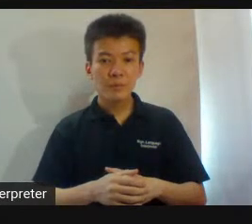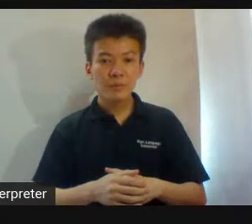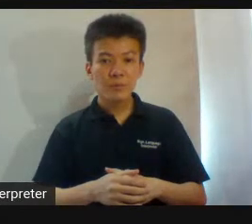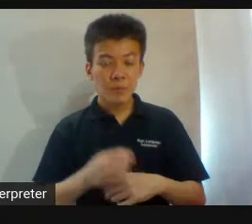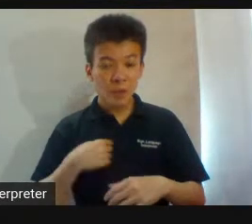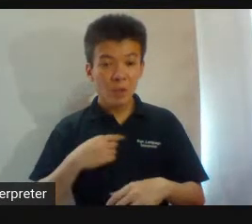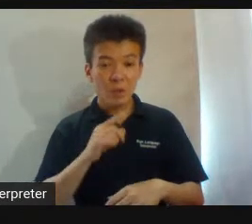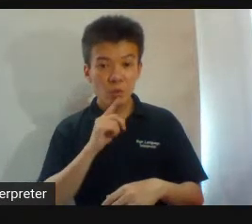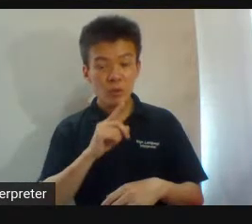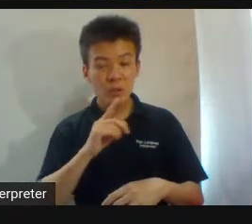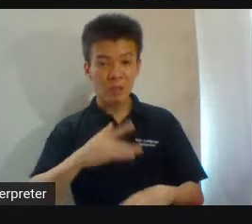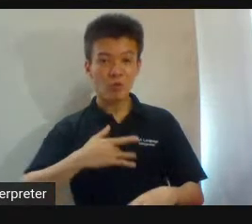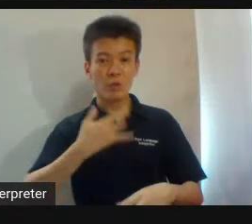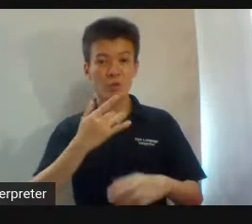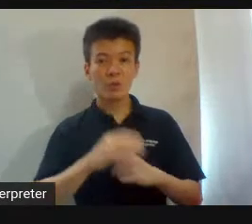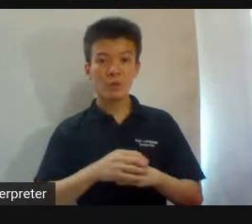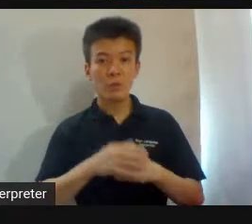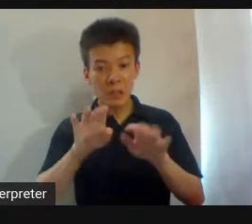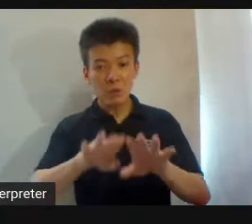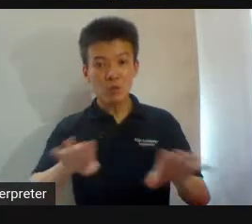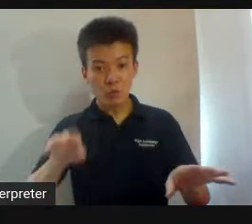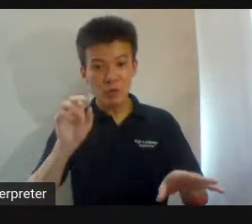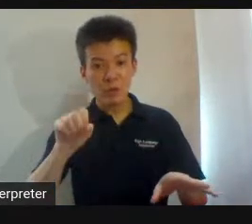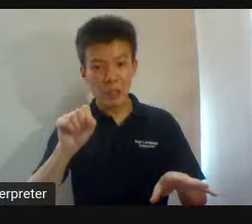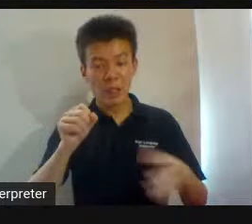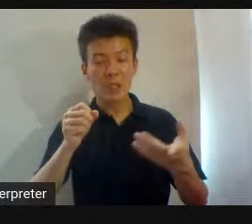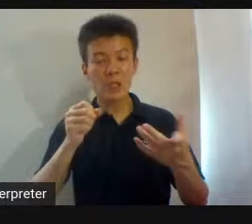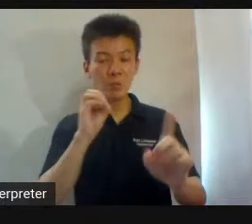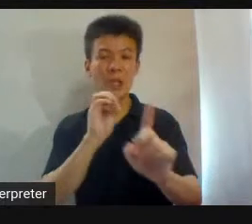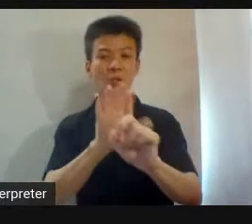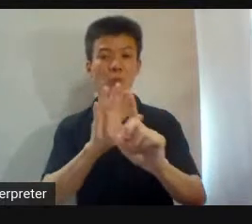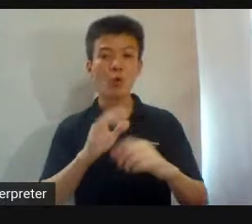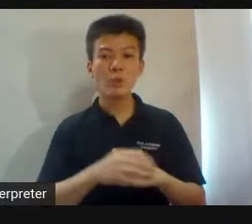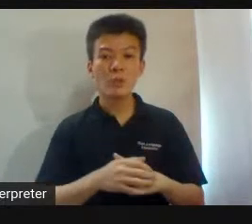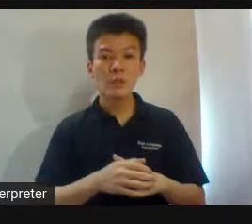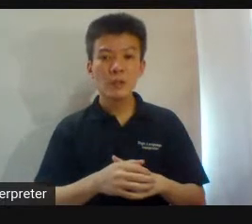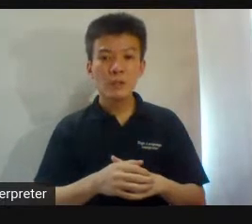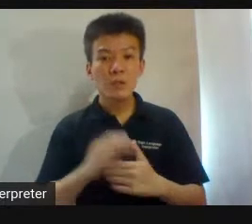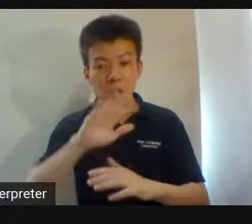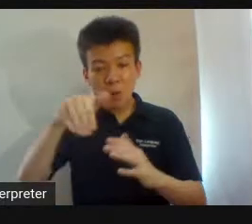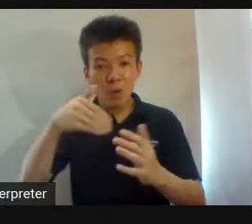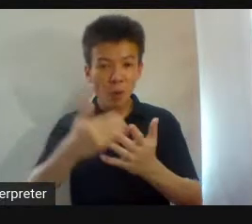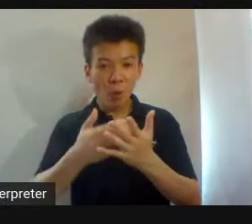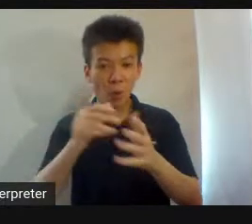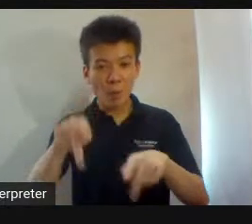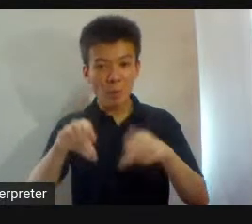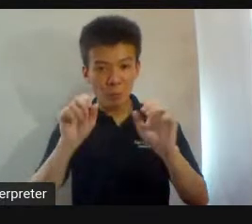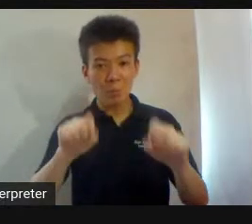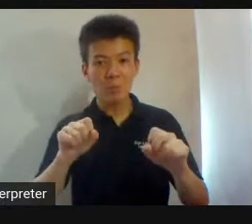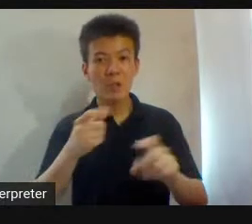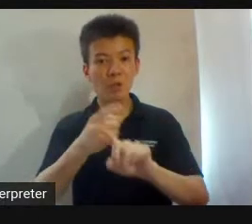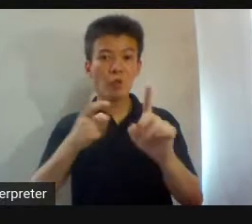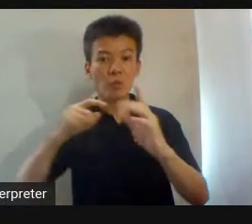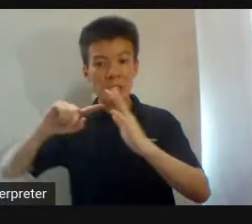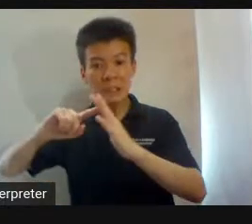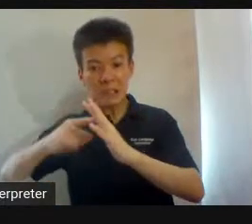I really feel that children can be exposed to all people from the